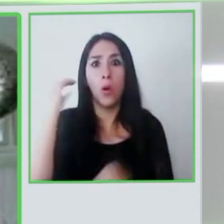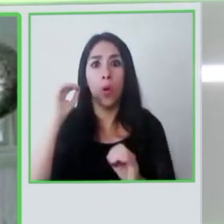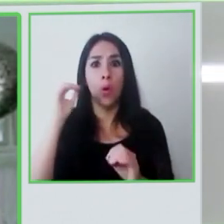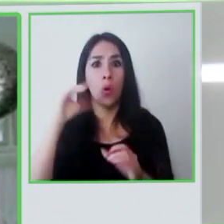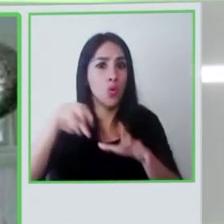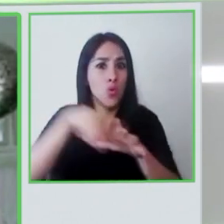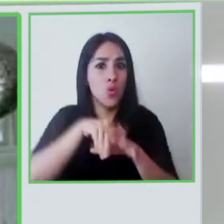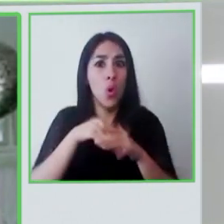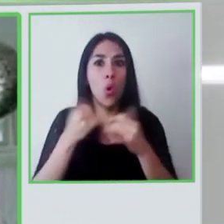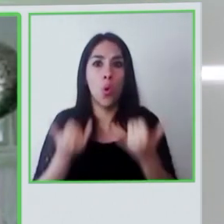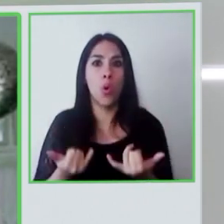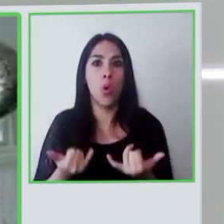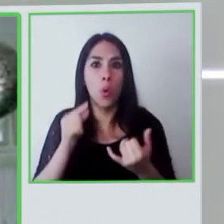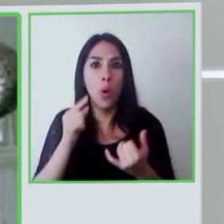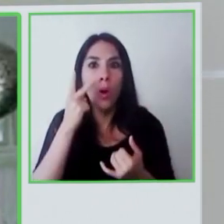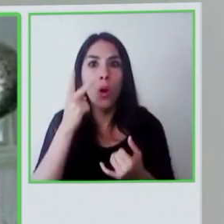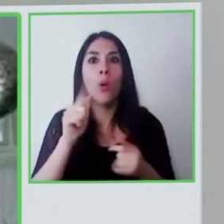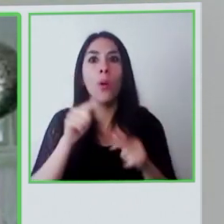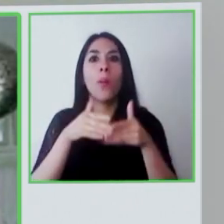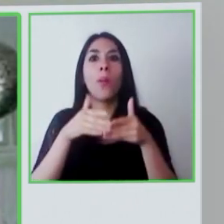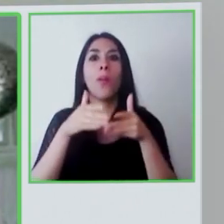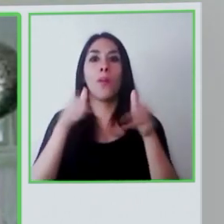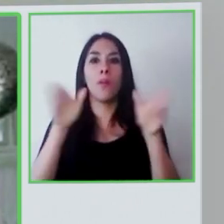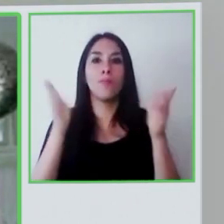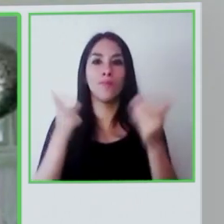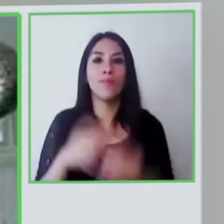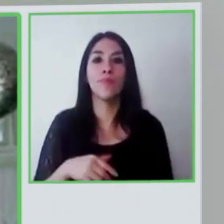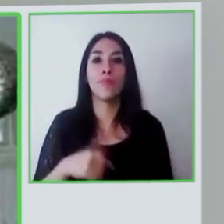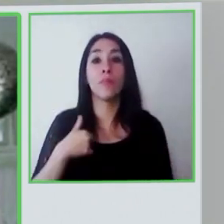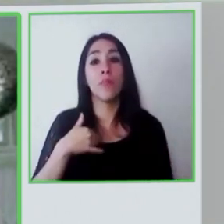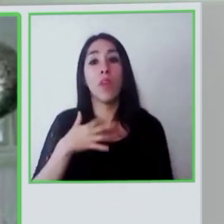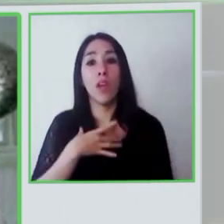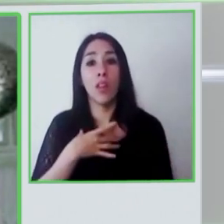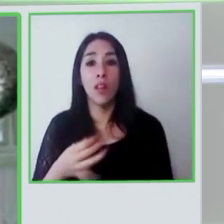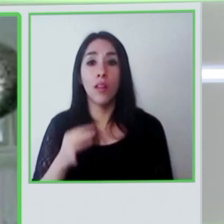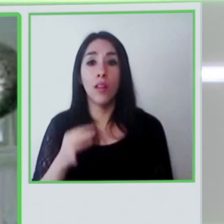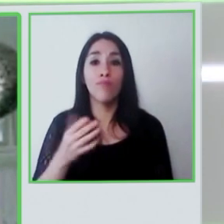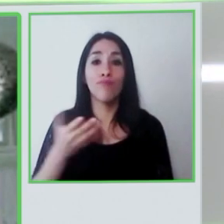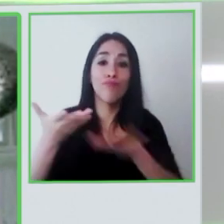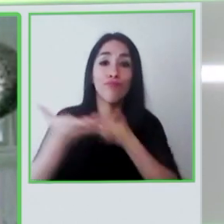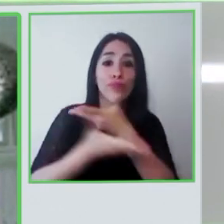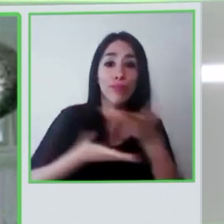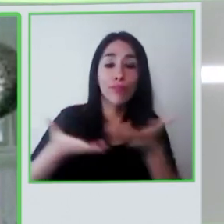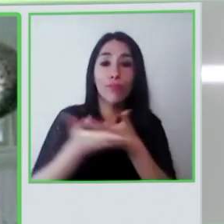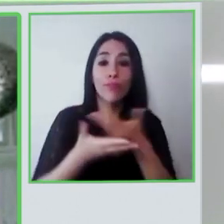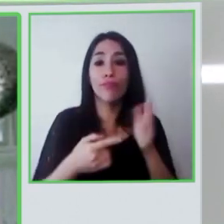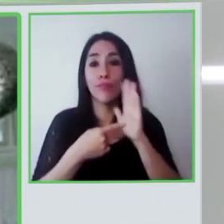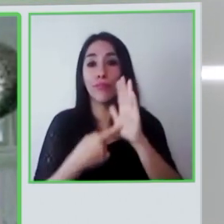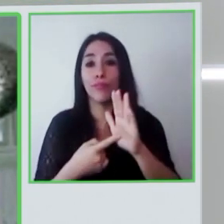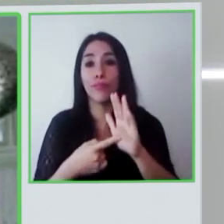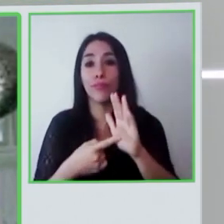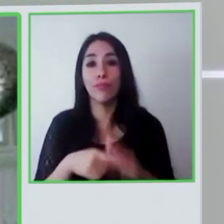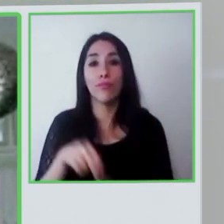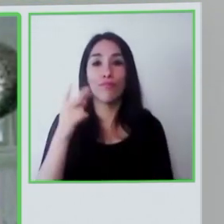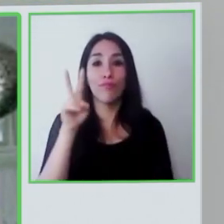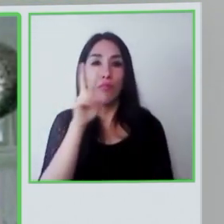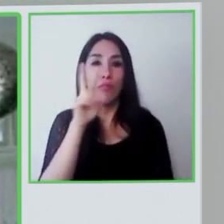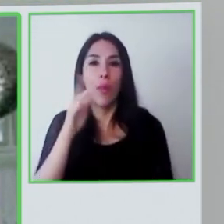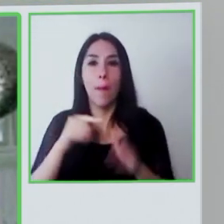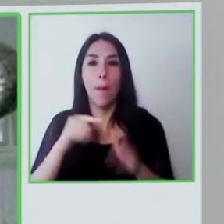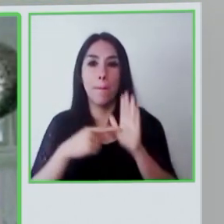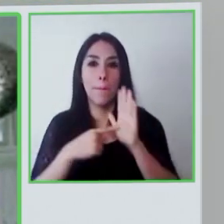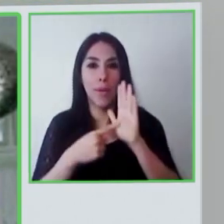don't have this so developed. I would also would like to share some examples with you of